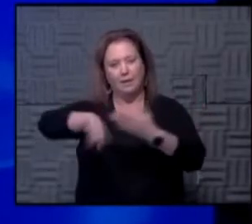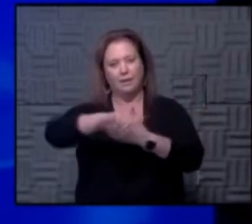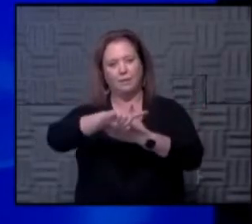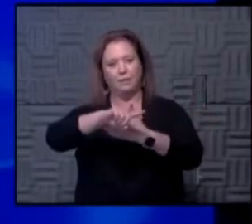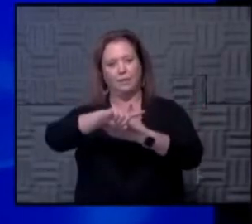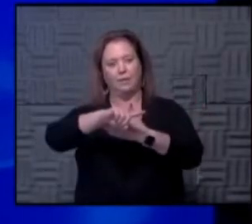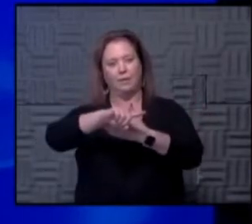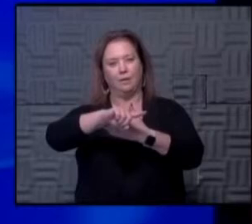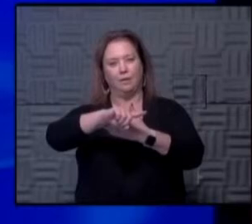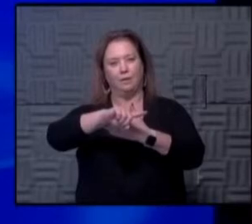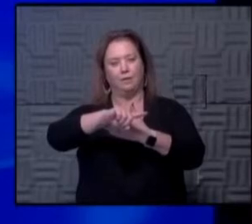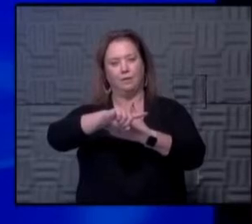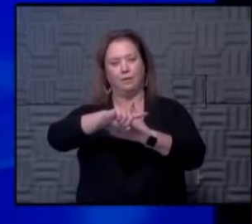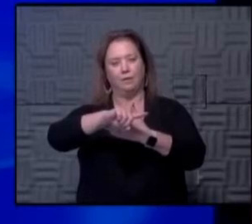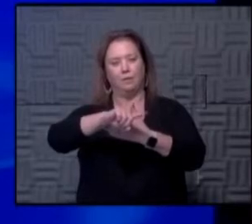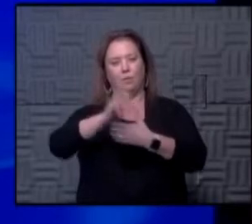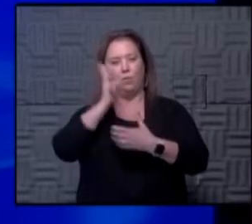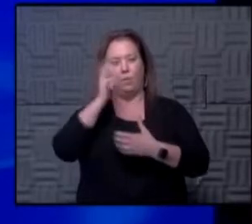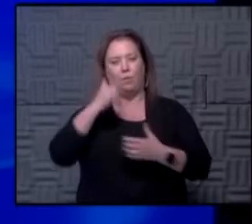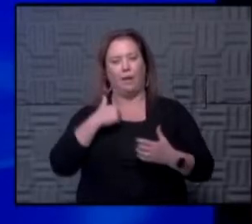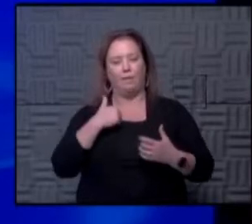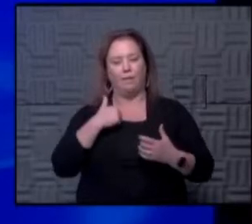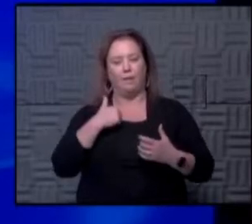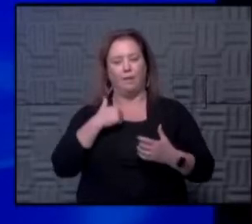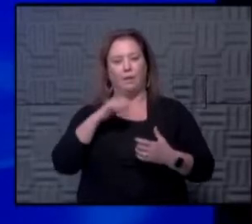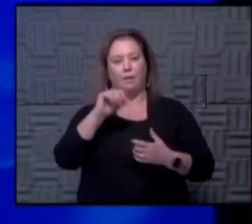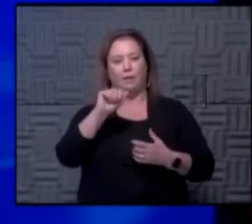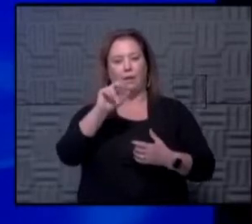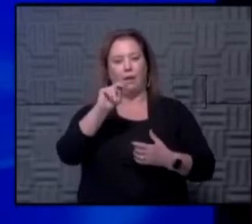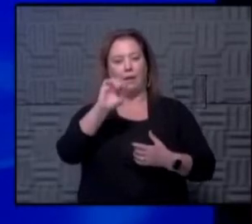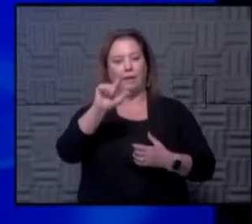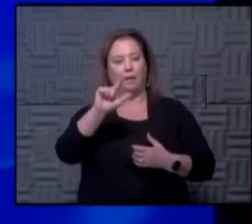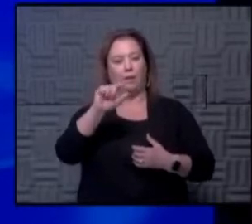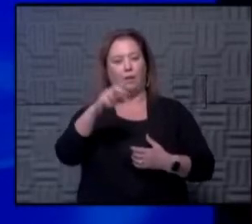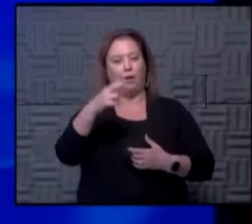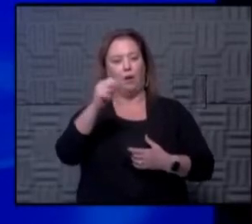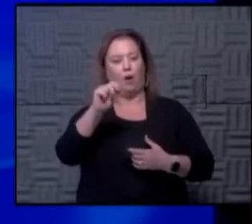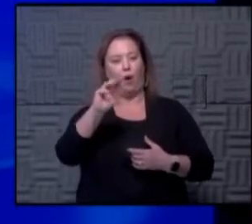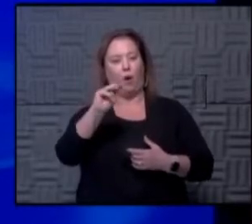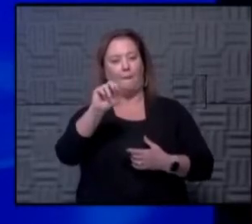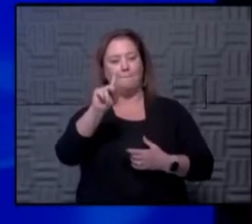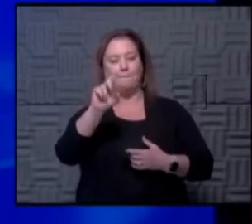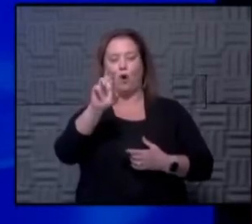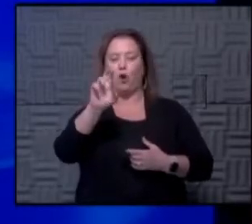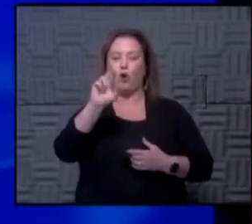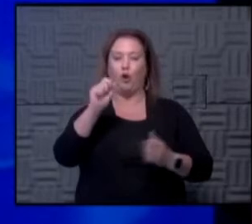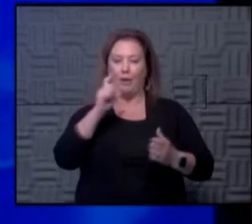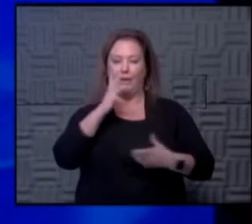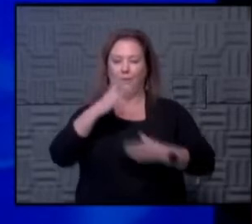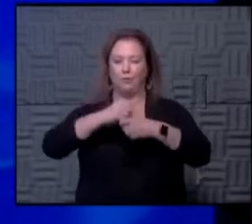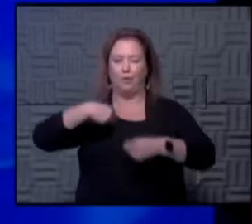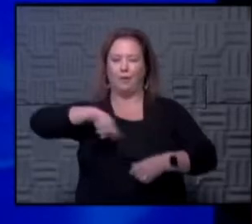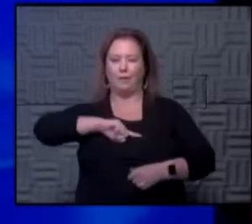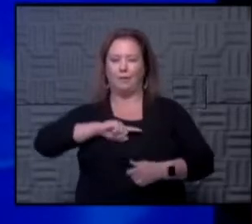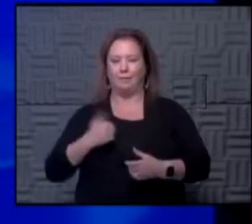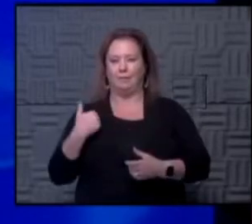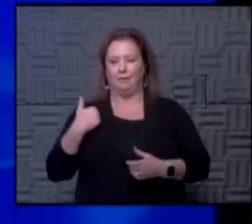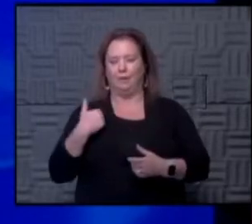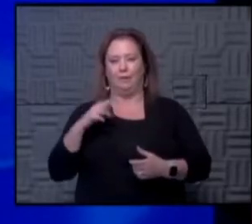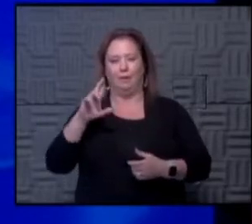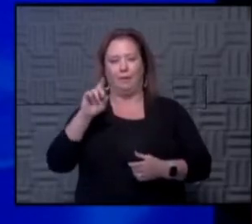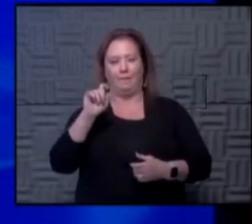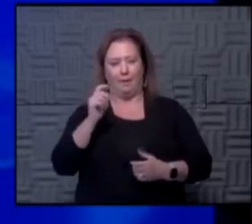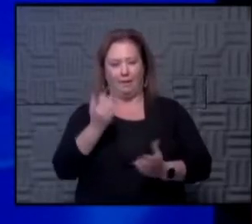week, we'll have Anil Gallmacher, one of our long haulers who was with us earlier this week, back on the